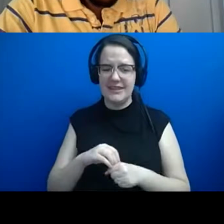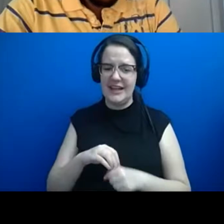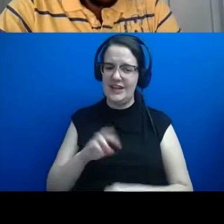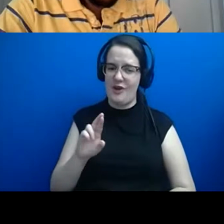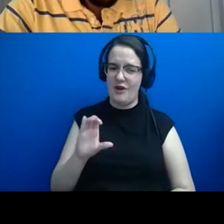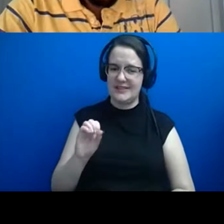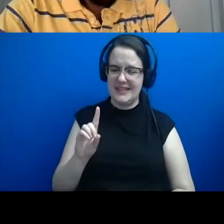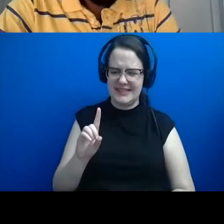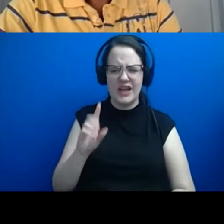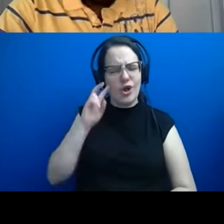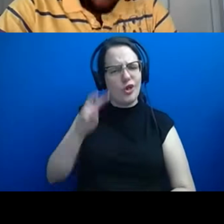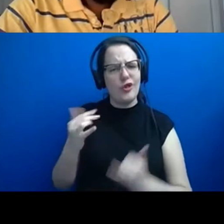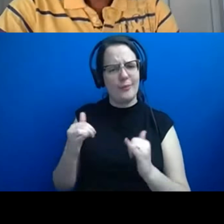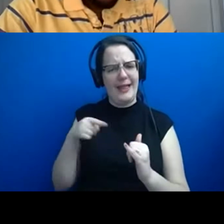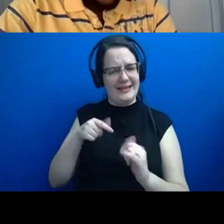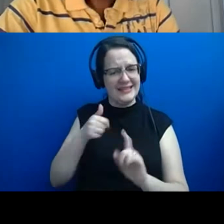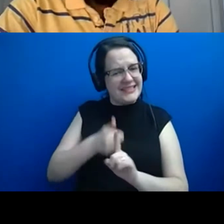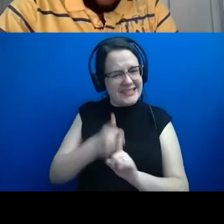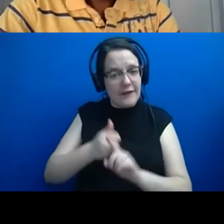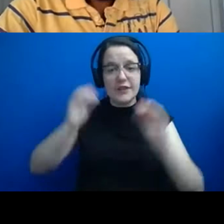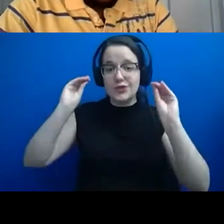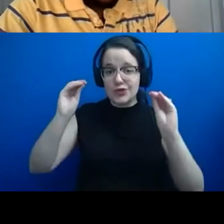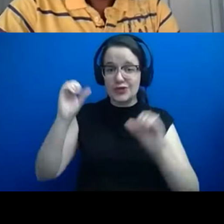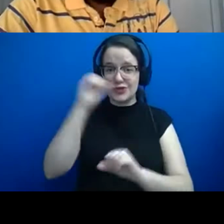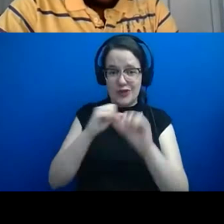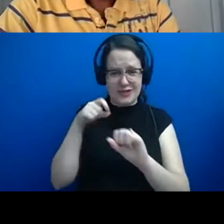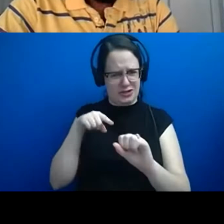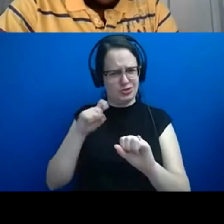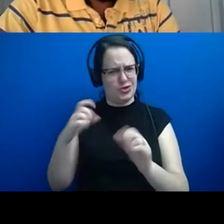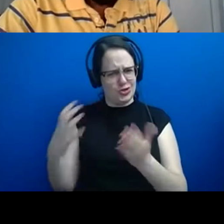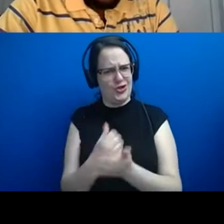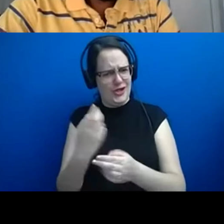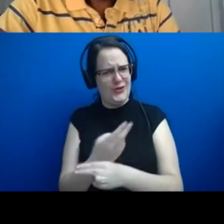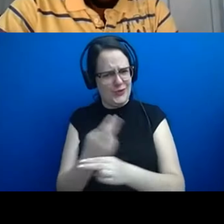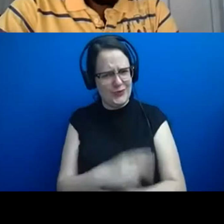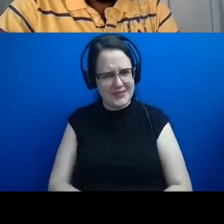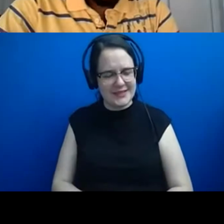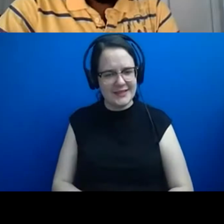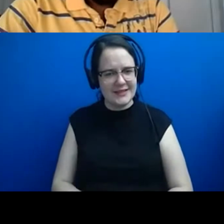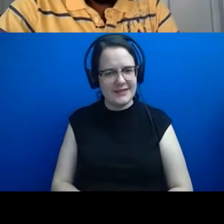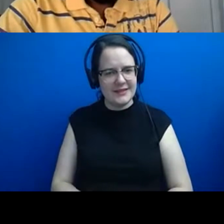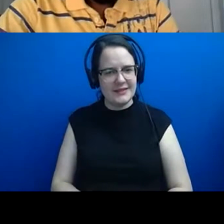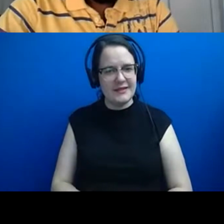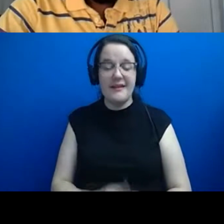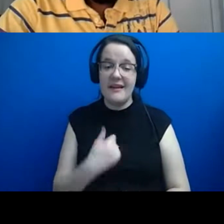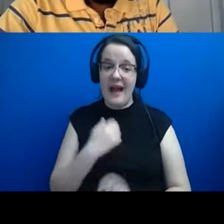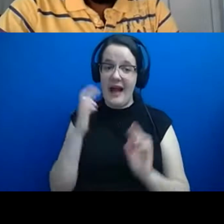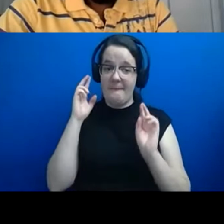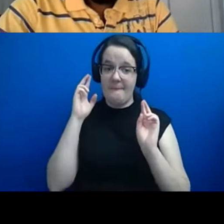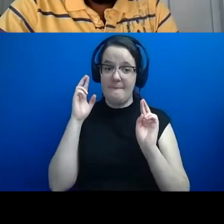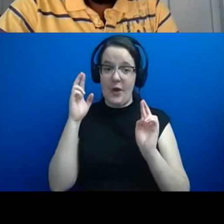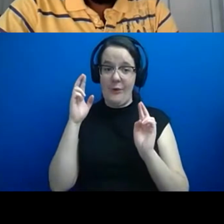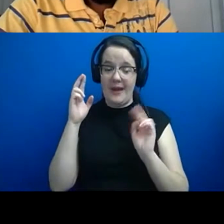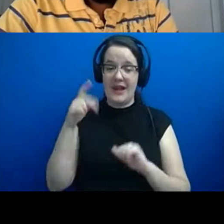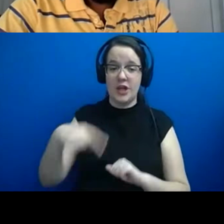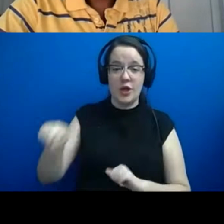an actual instructional strategy that should be used. And that I'm hoping that as they start to learn more about